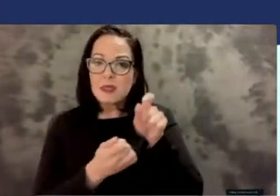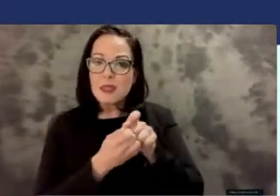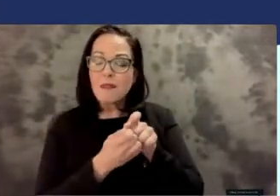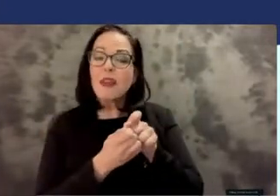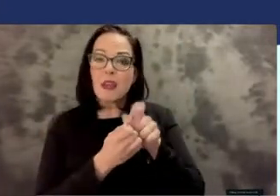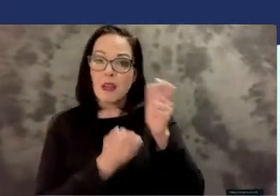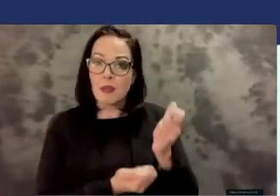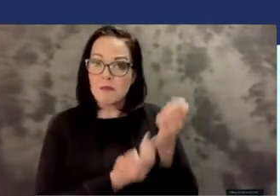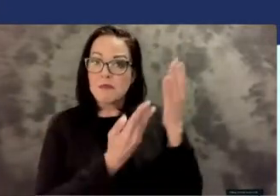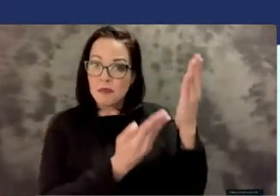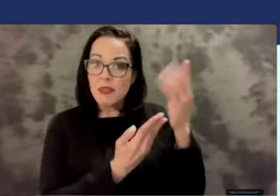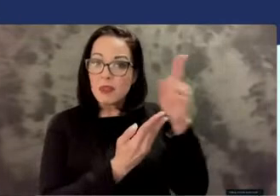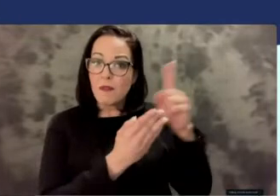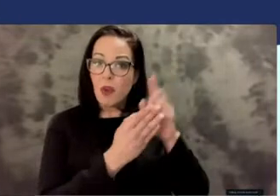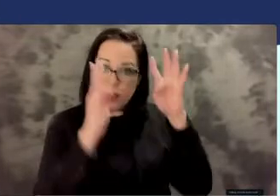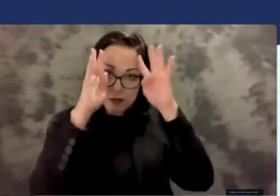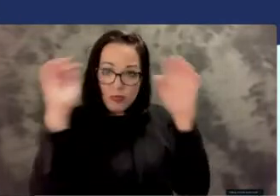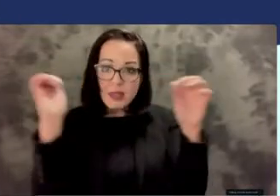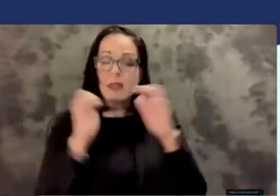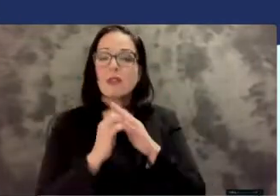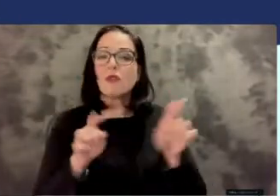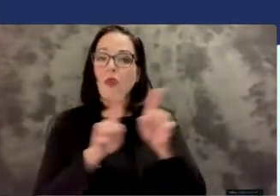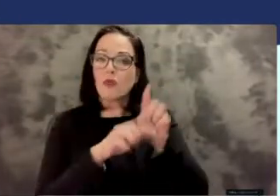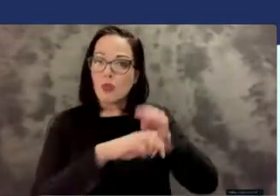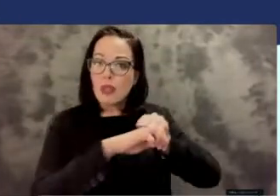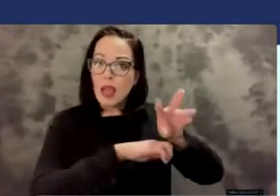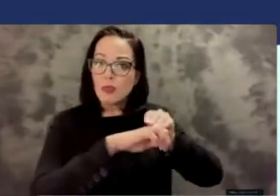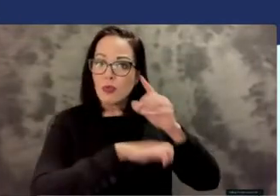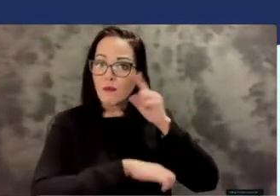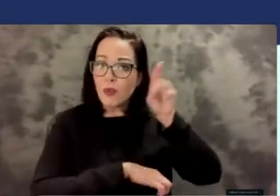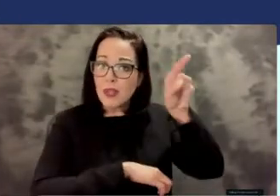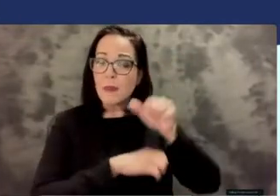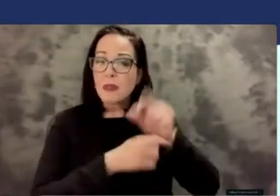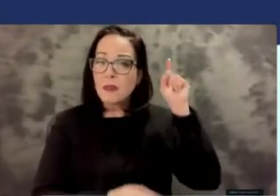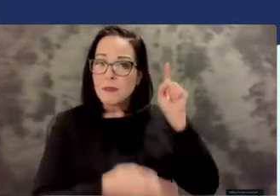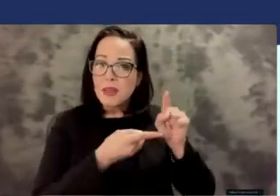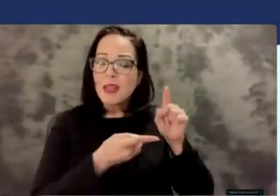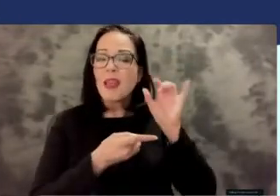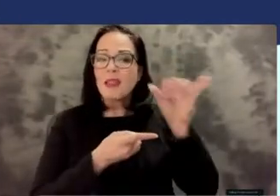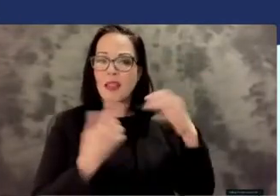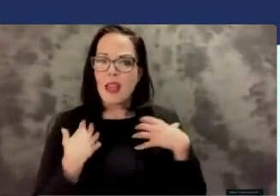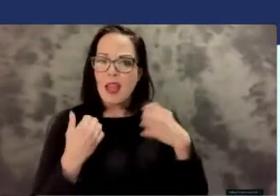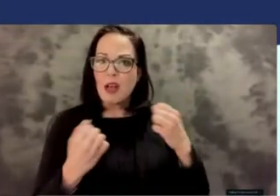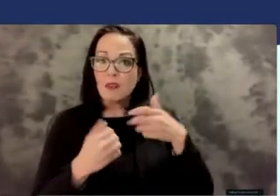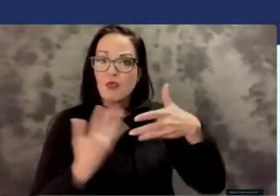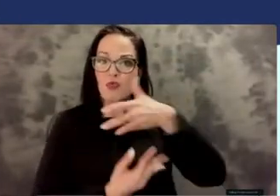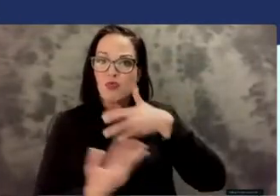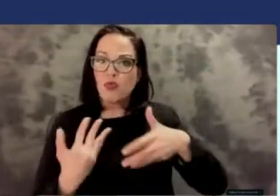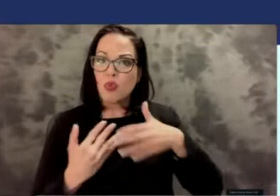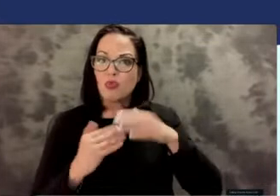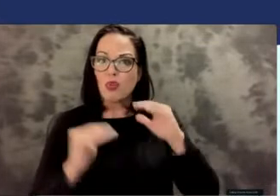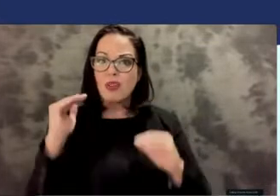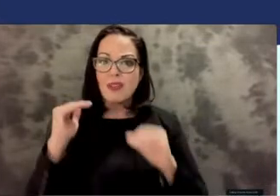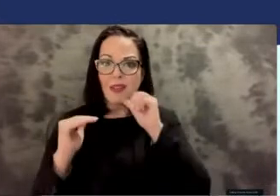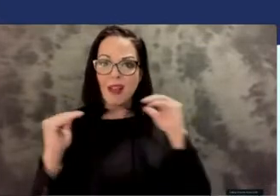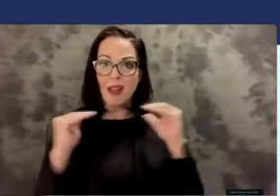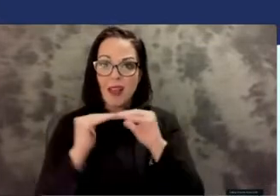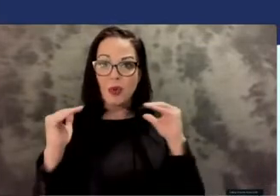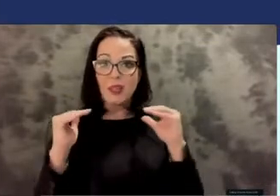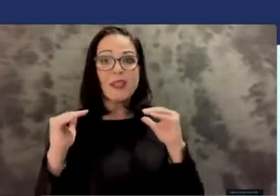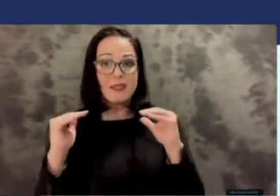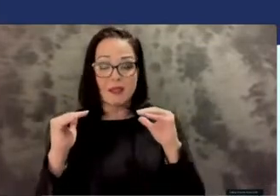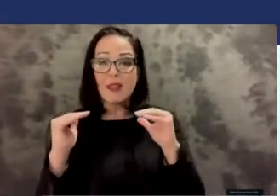the COVID-19 response and counselor to the president to mitigate the health and social inequities made all the more evident by the